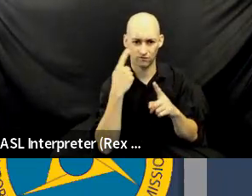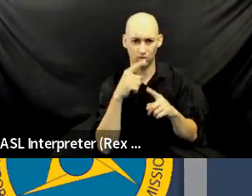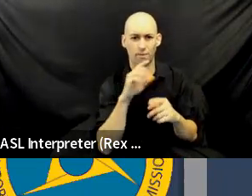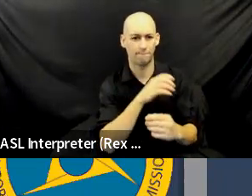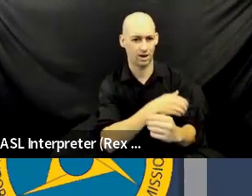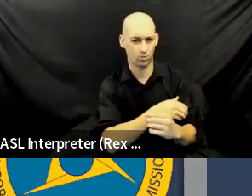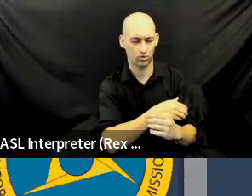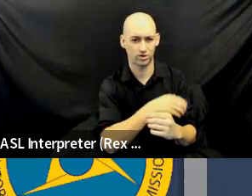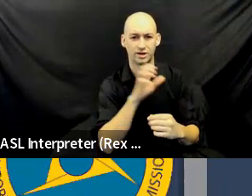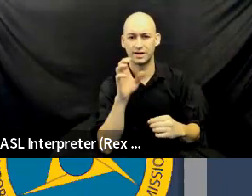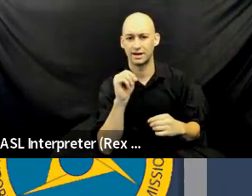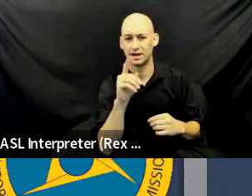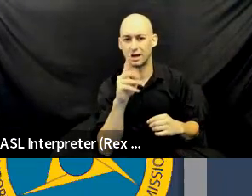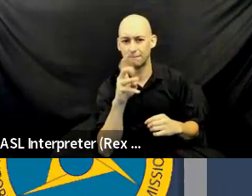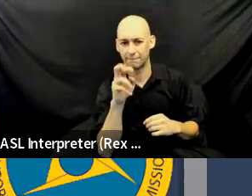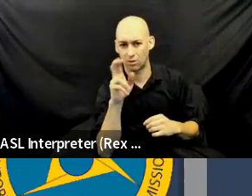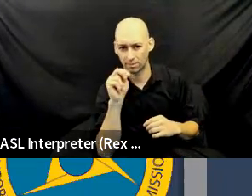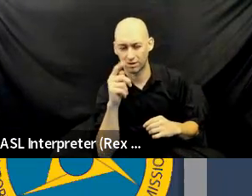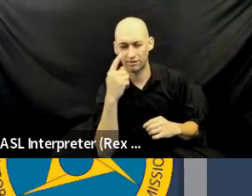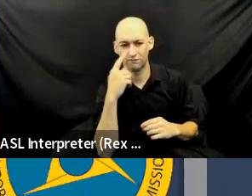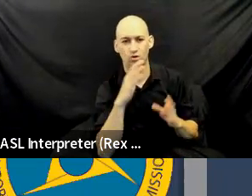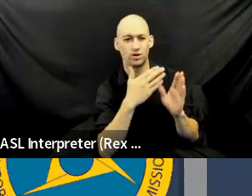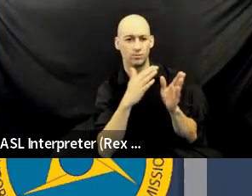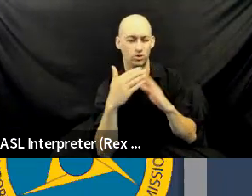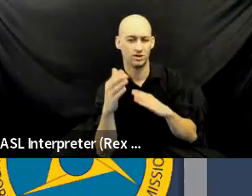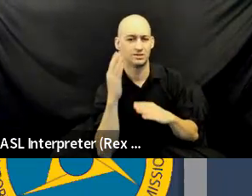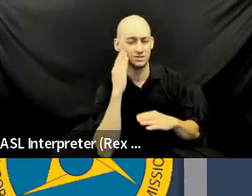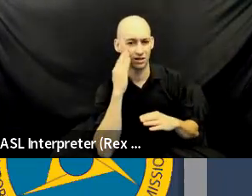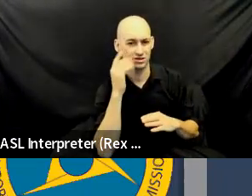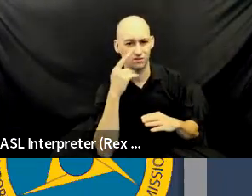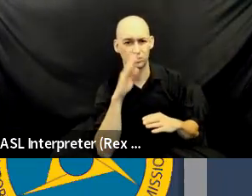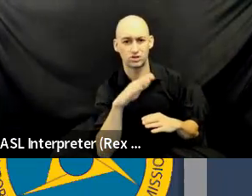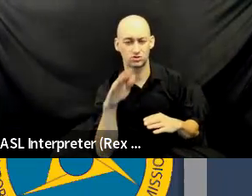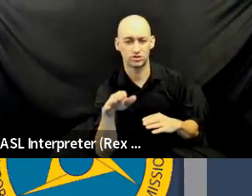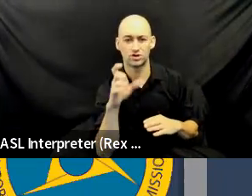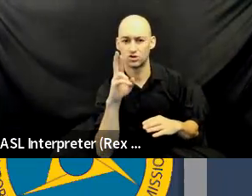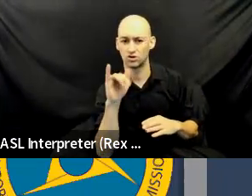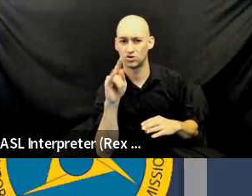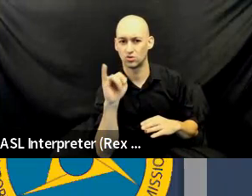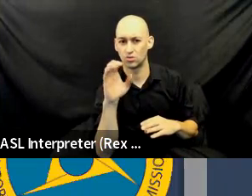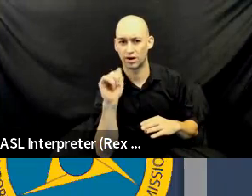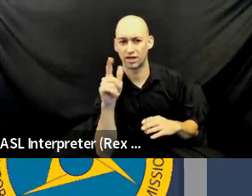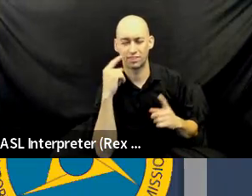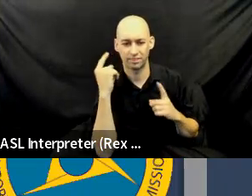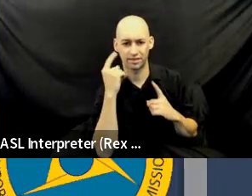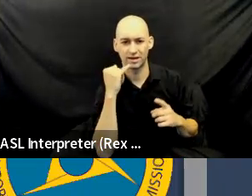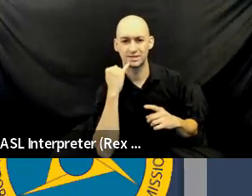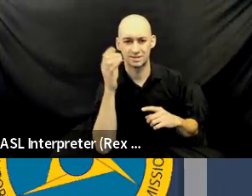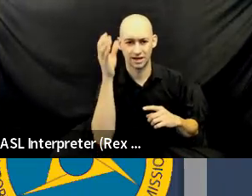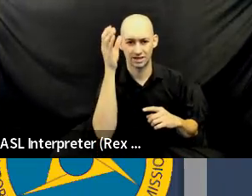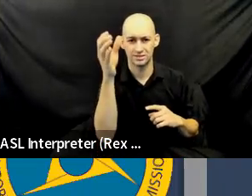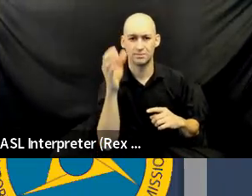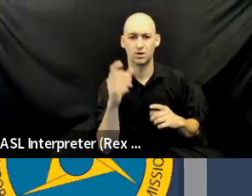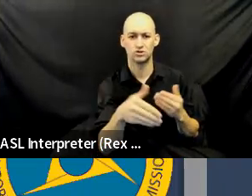and empowerment for our communities and knowledge for our children, because critical thinking is a concept that is almost